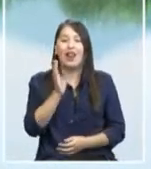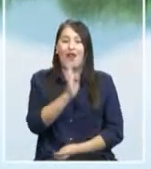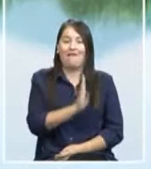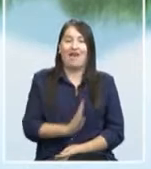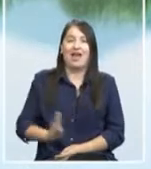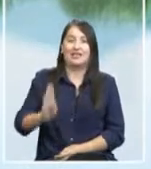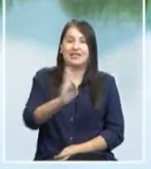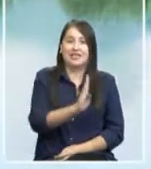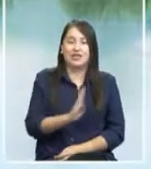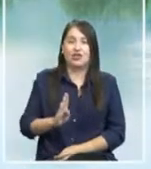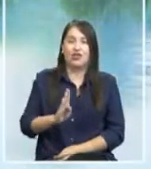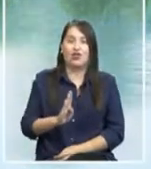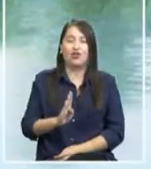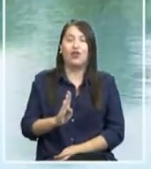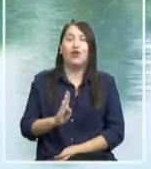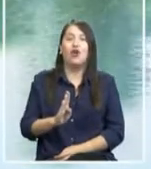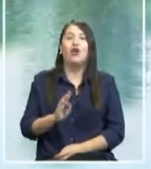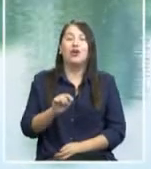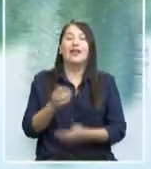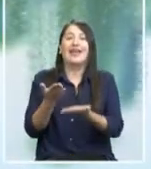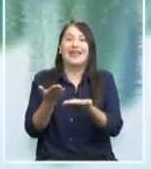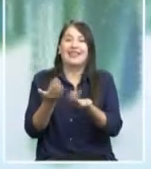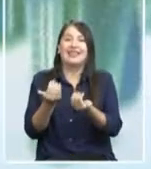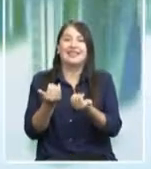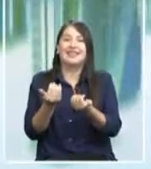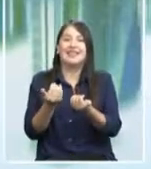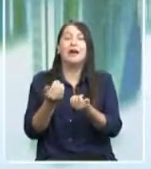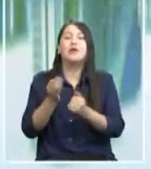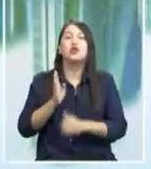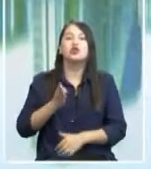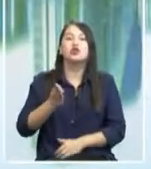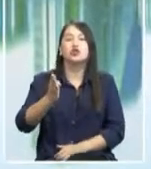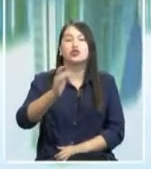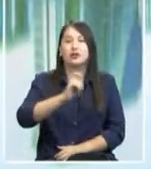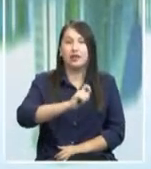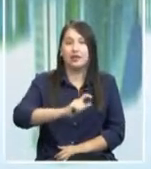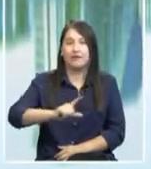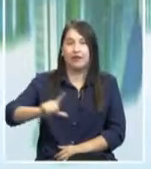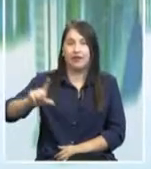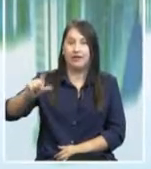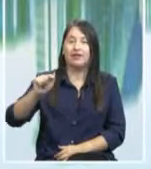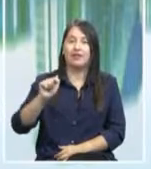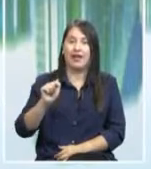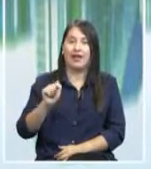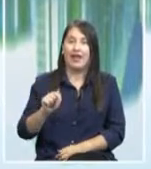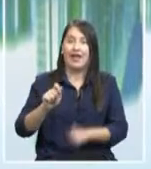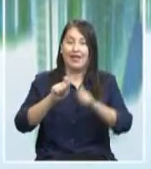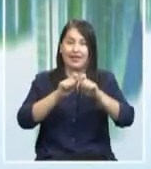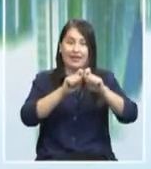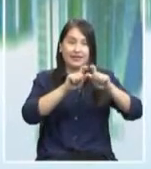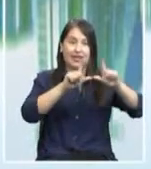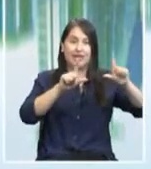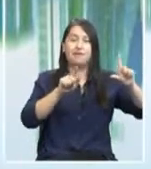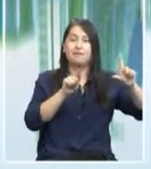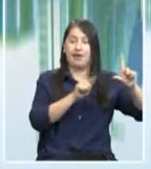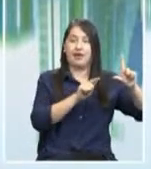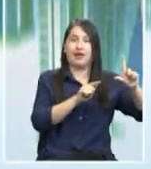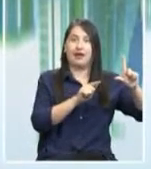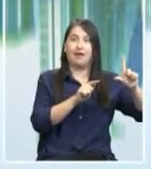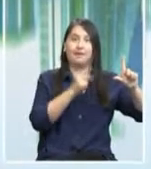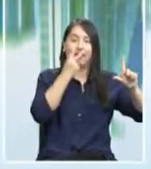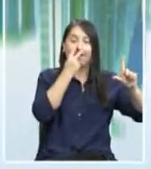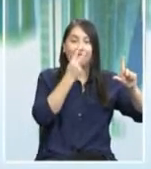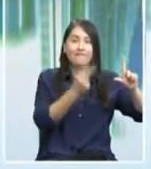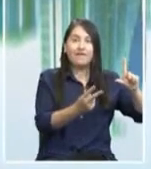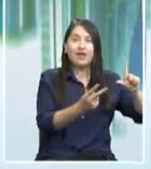future generations? Here in this image, you see a village in India that is still using cow dung patties that are